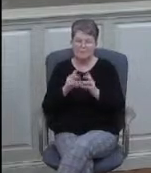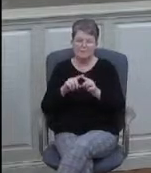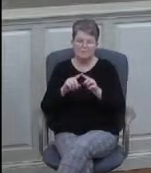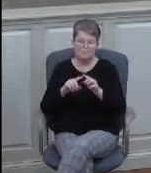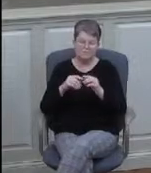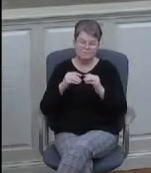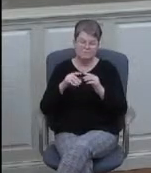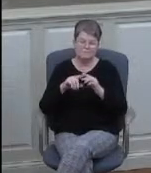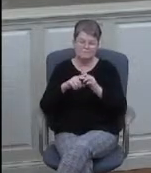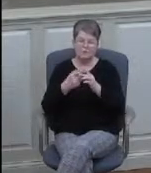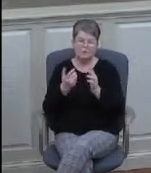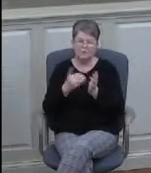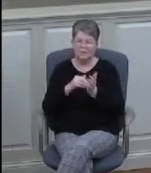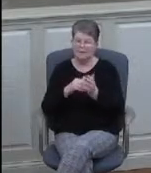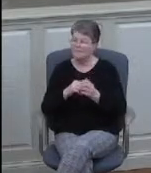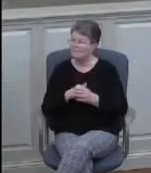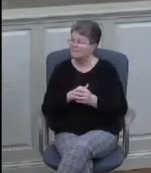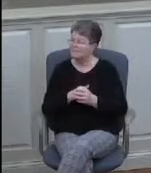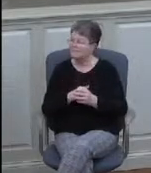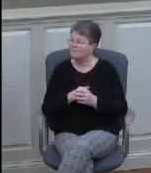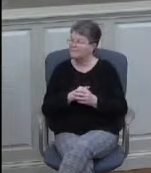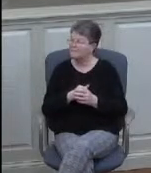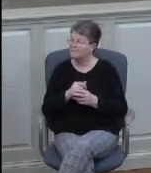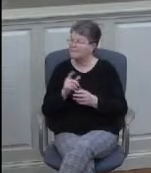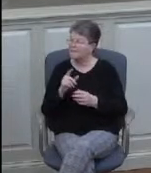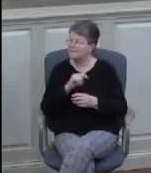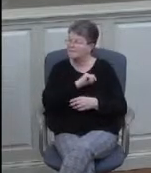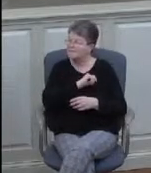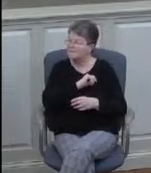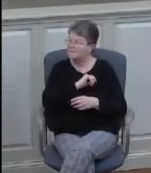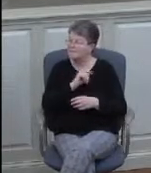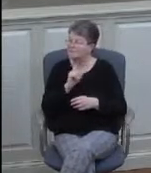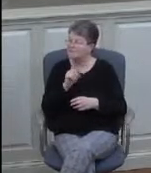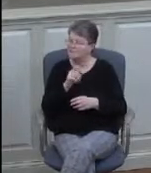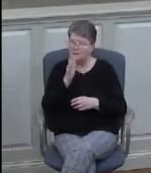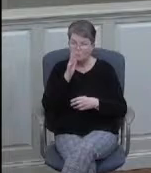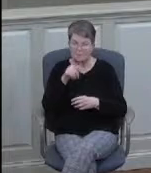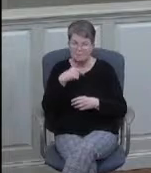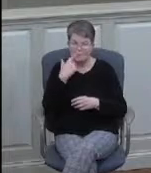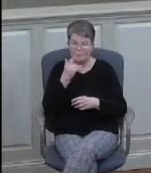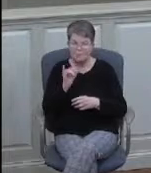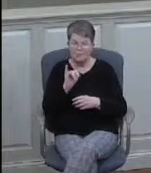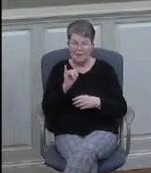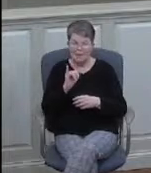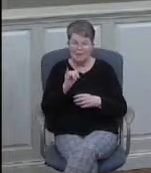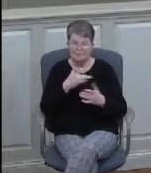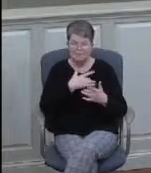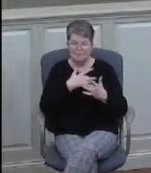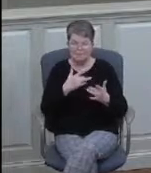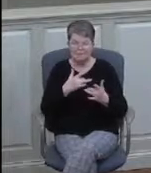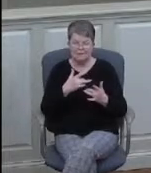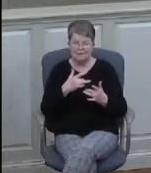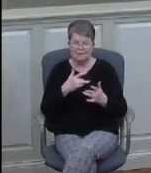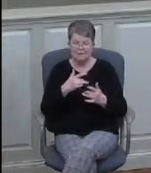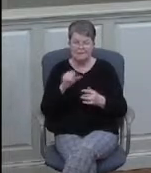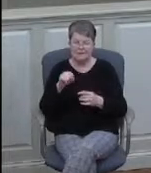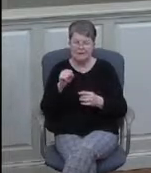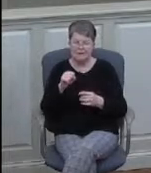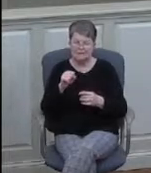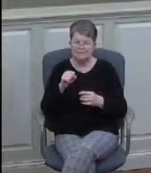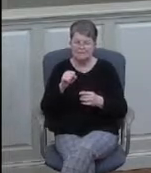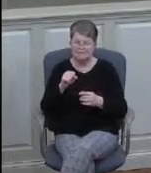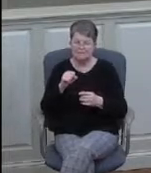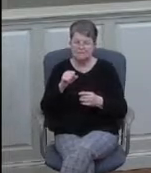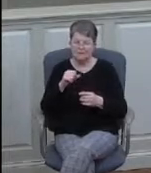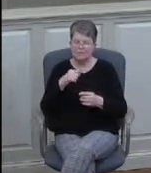So. And is this is this going to look like a typical water tower? It's going to look like your 4th Street